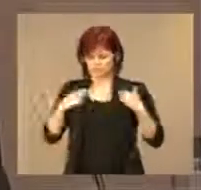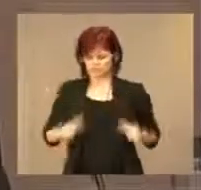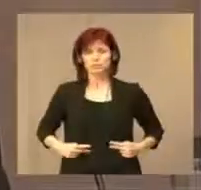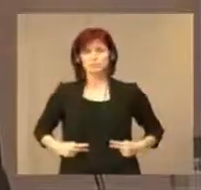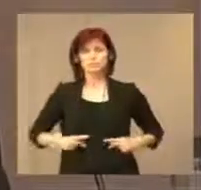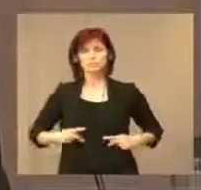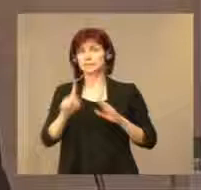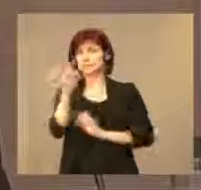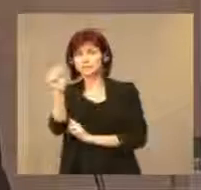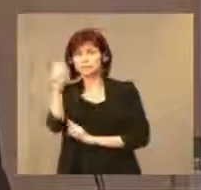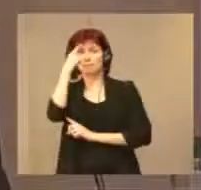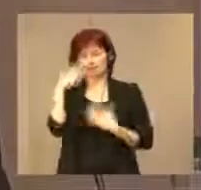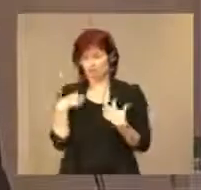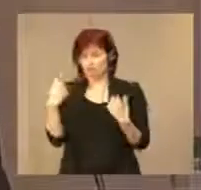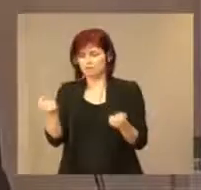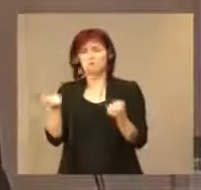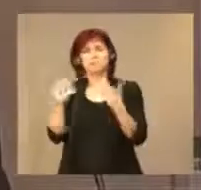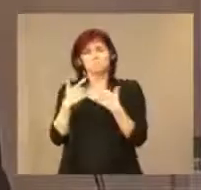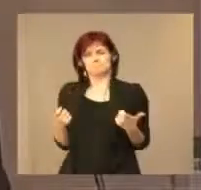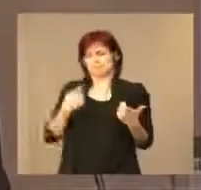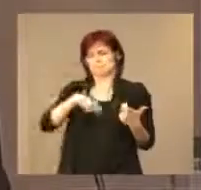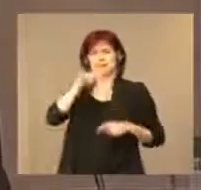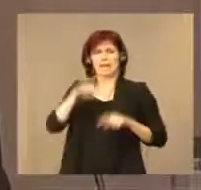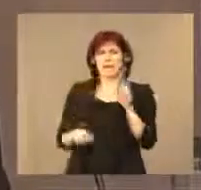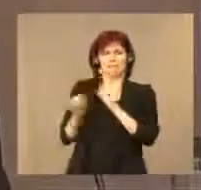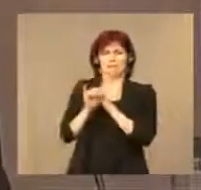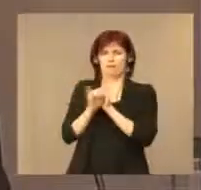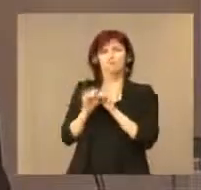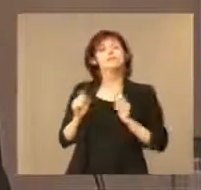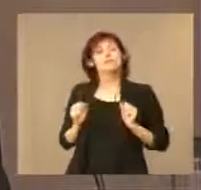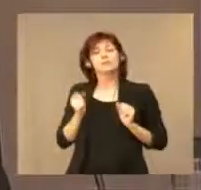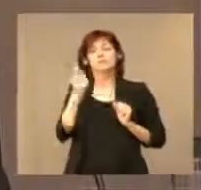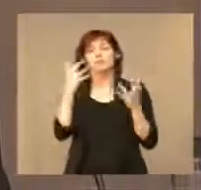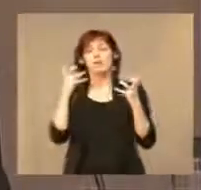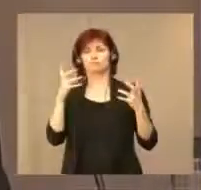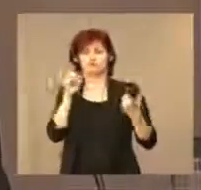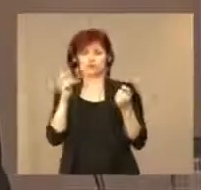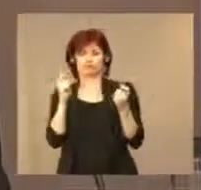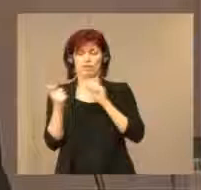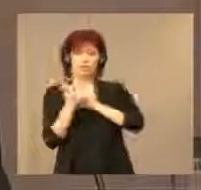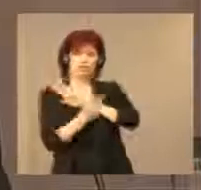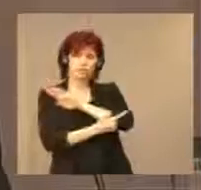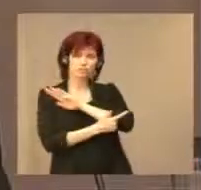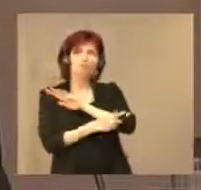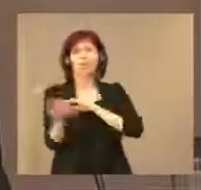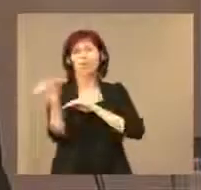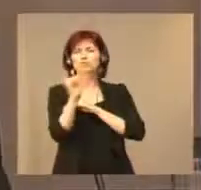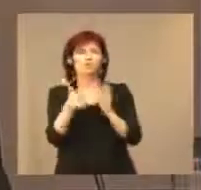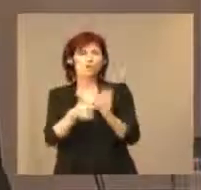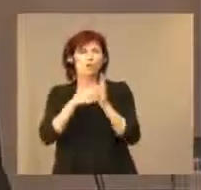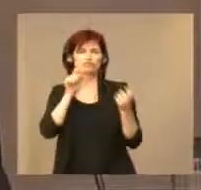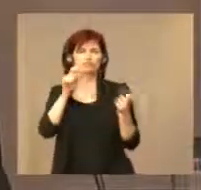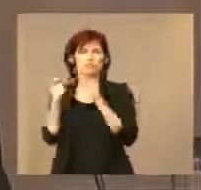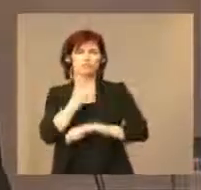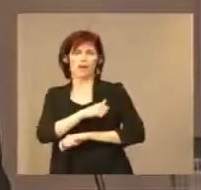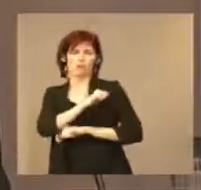mental health issues, and other concerns. When considering changing legislation, changing attitudes must involve also a review of